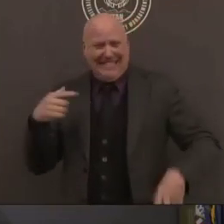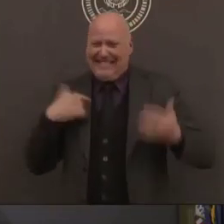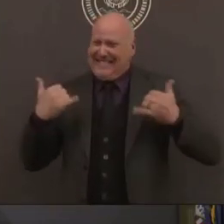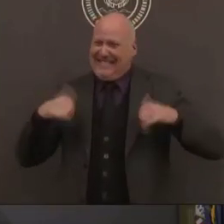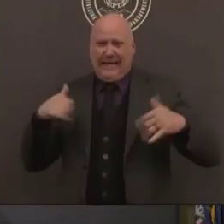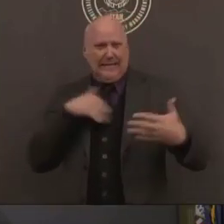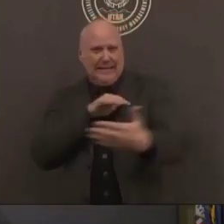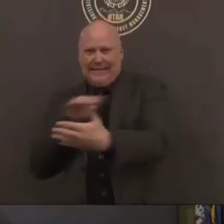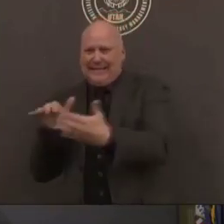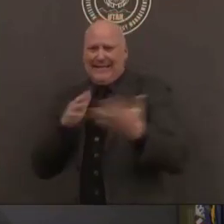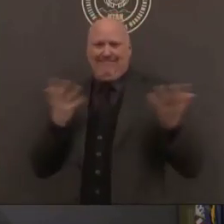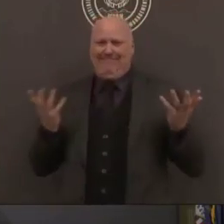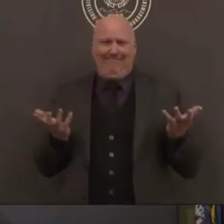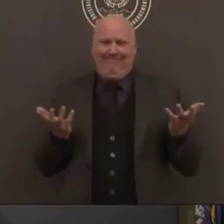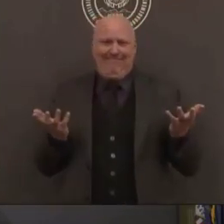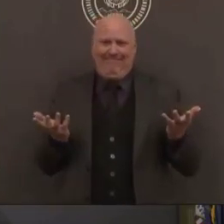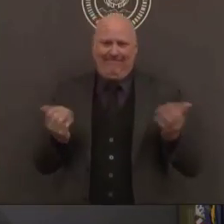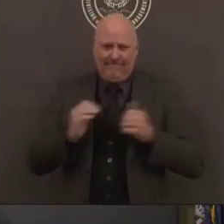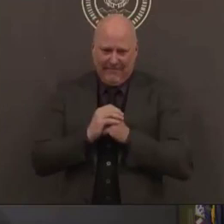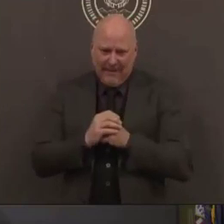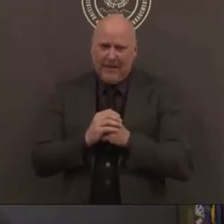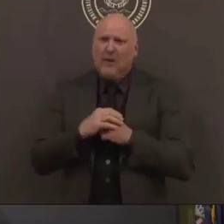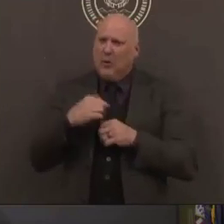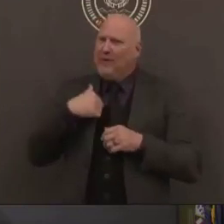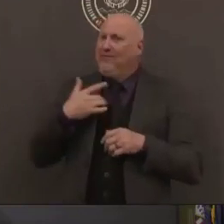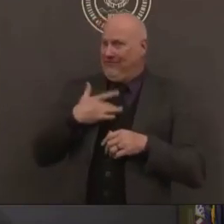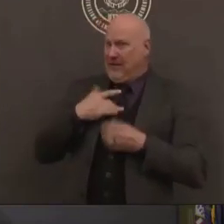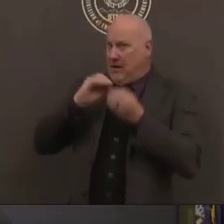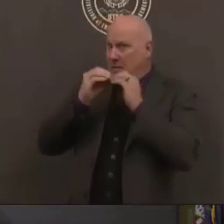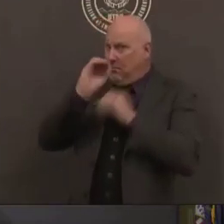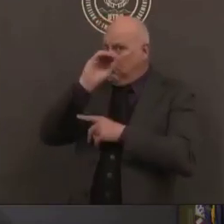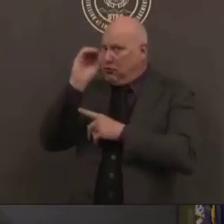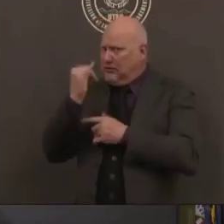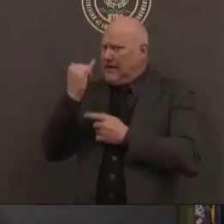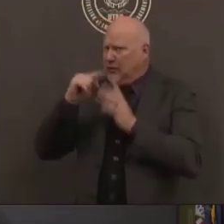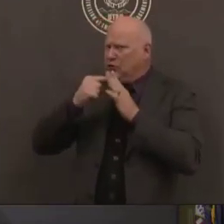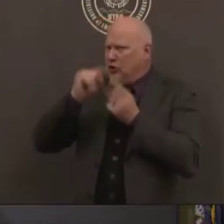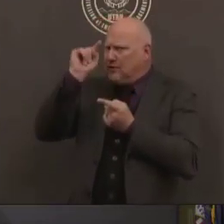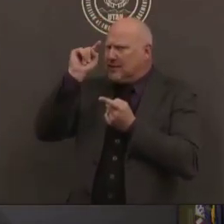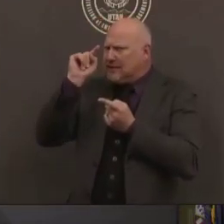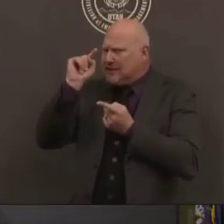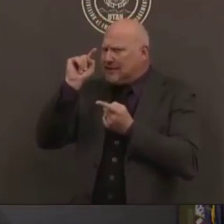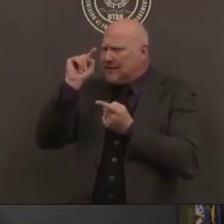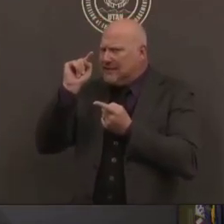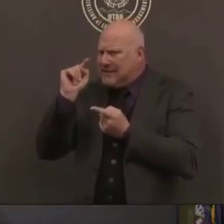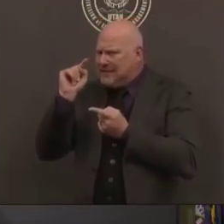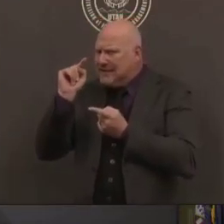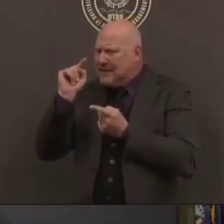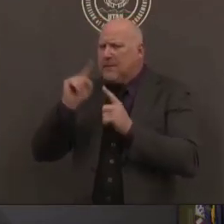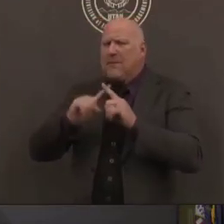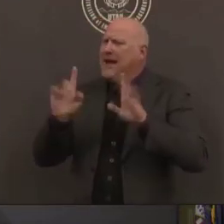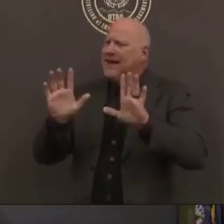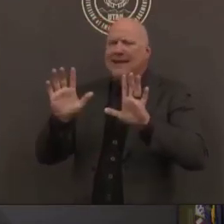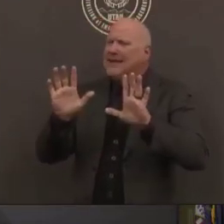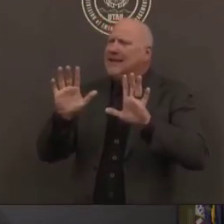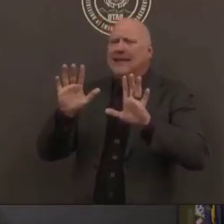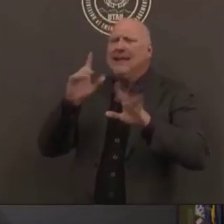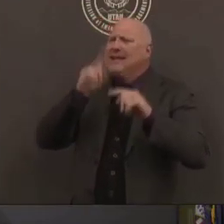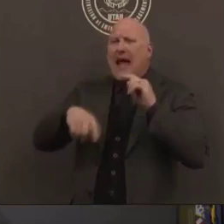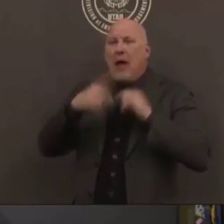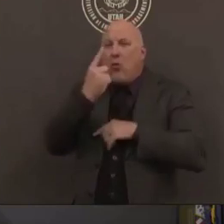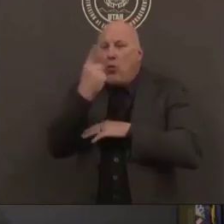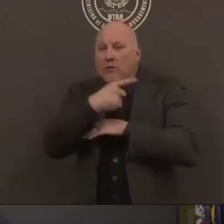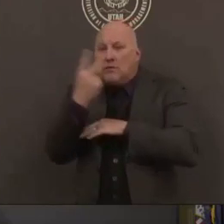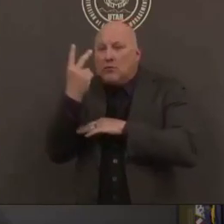several days. With this outbreak, we are looking at a 2-week trend in order to start making any assumptions because